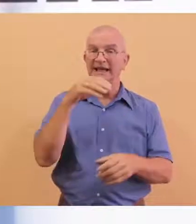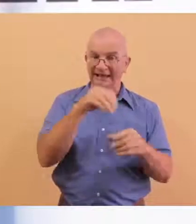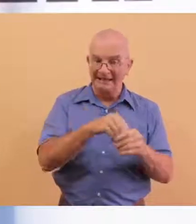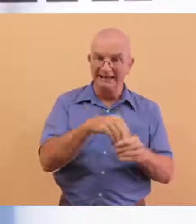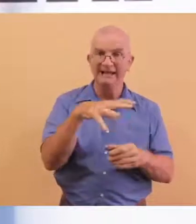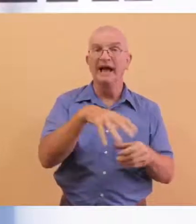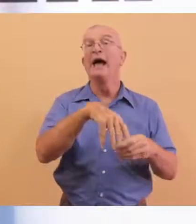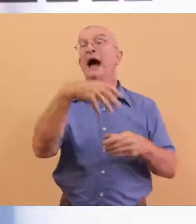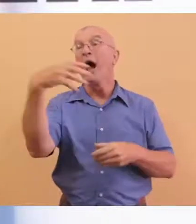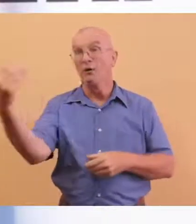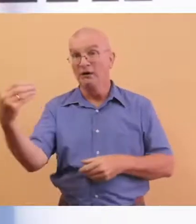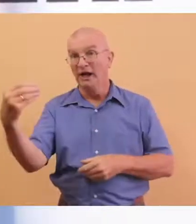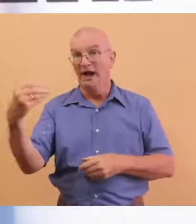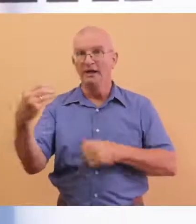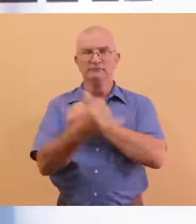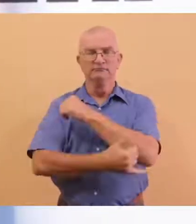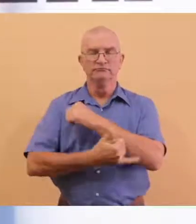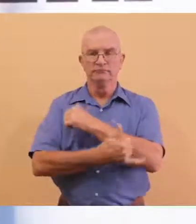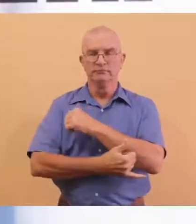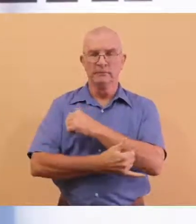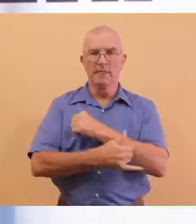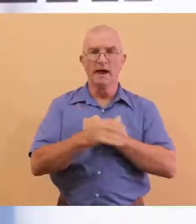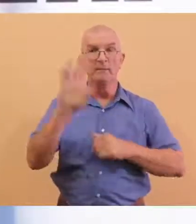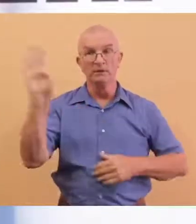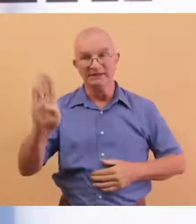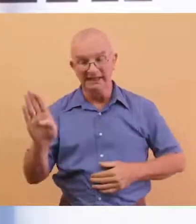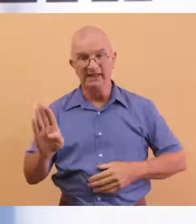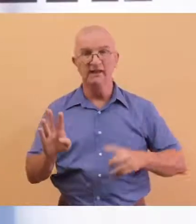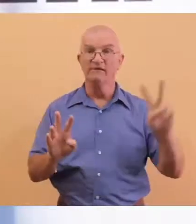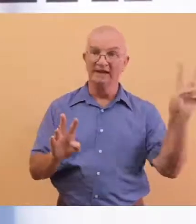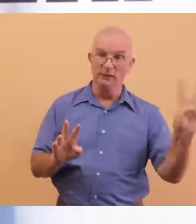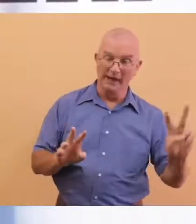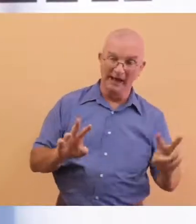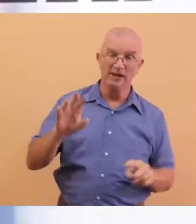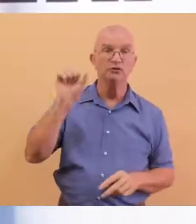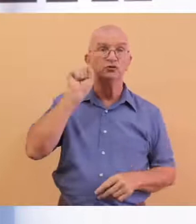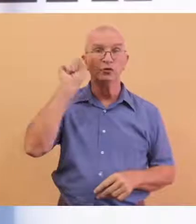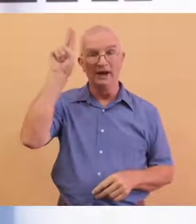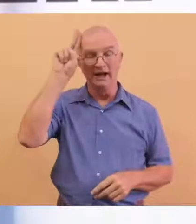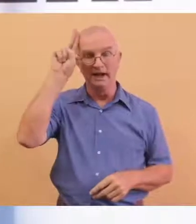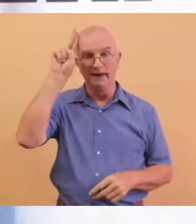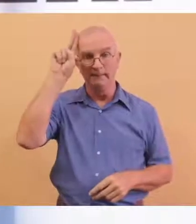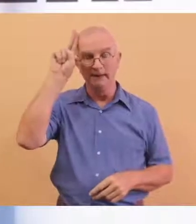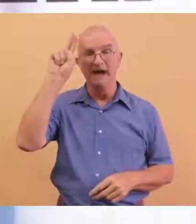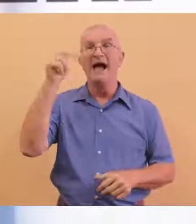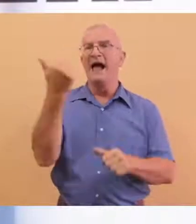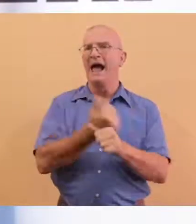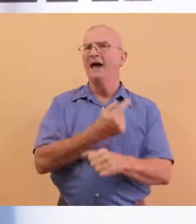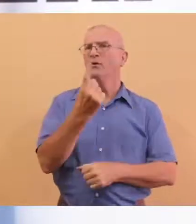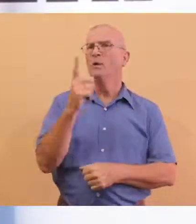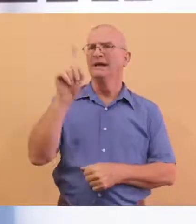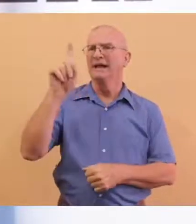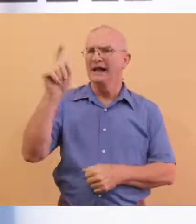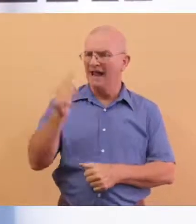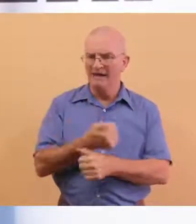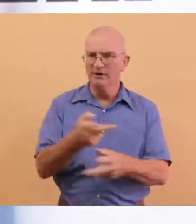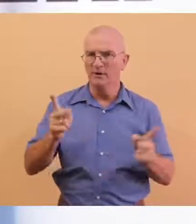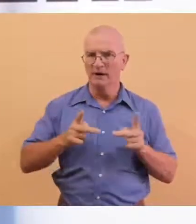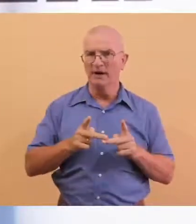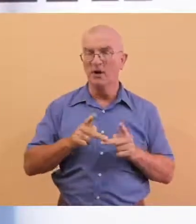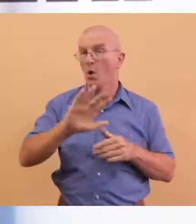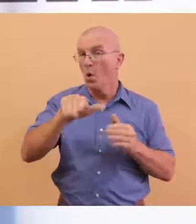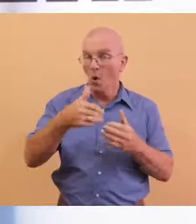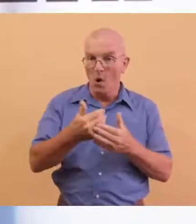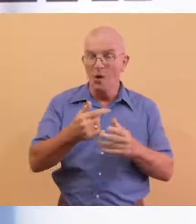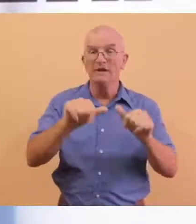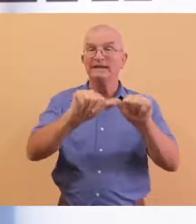out of our country, Brazil, Venezuela, and Suriname. So everyone, everywhere, in